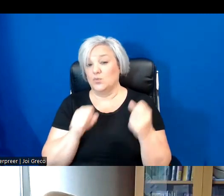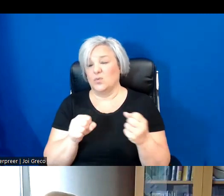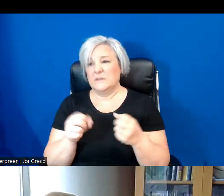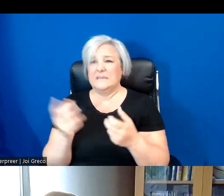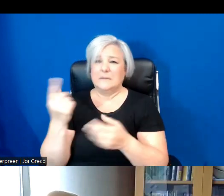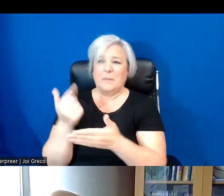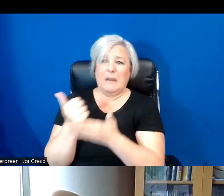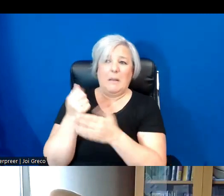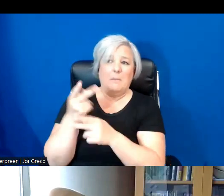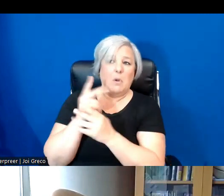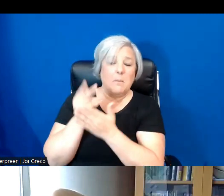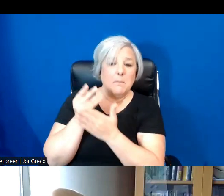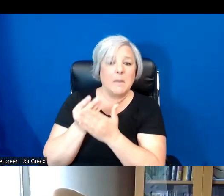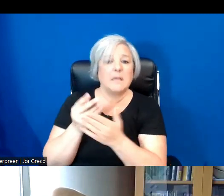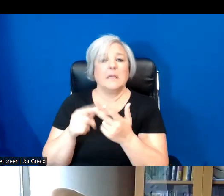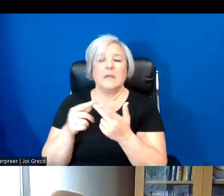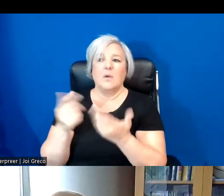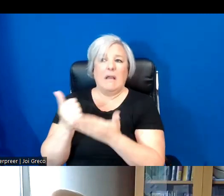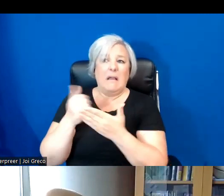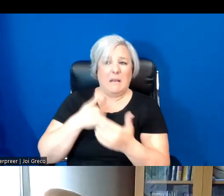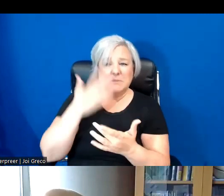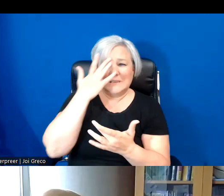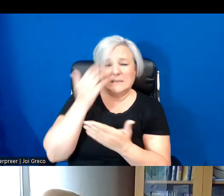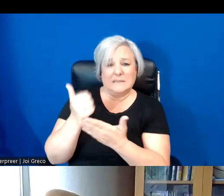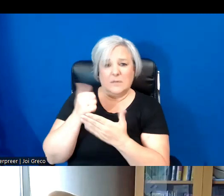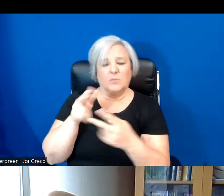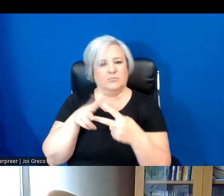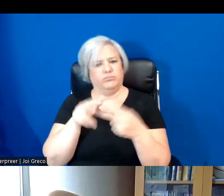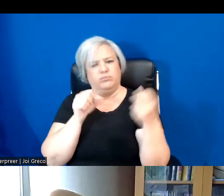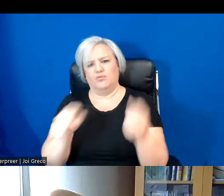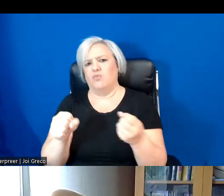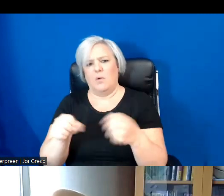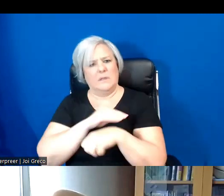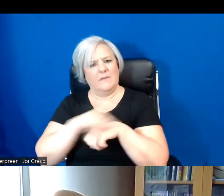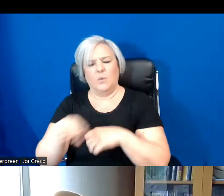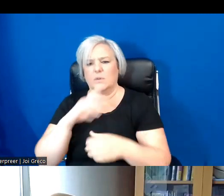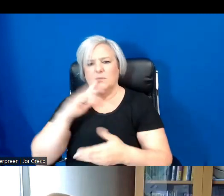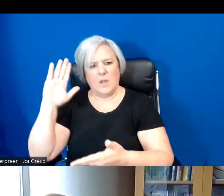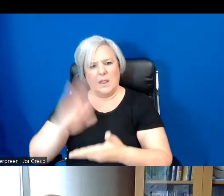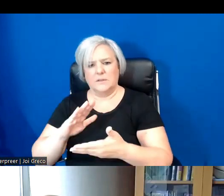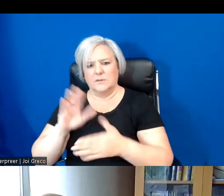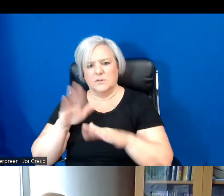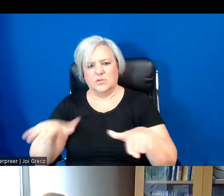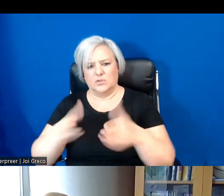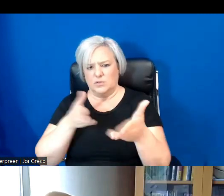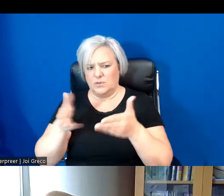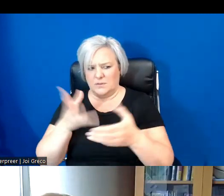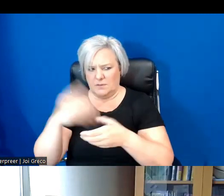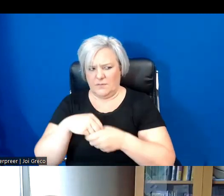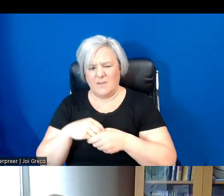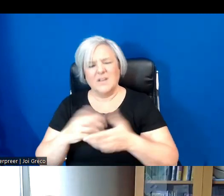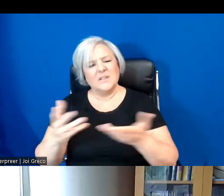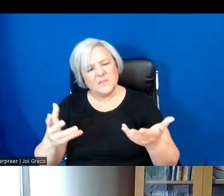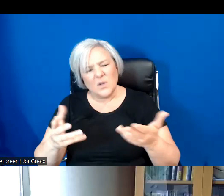and help them if they were sick, were the ones that ended up being the strongest in some other analyses on here. And that just gives us some indication of the